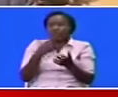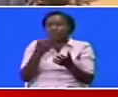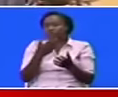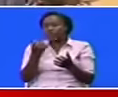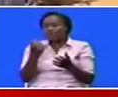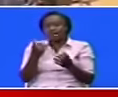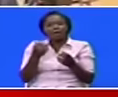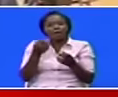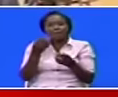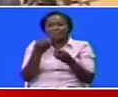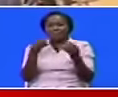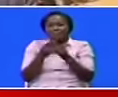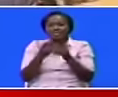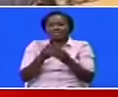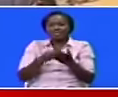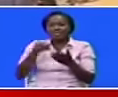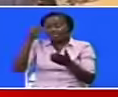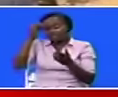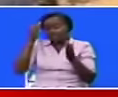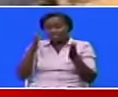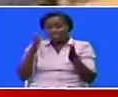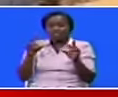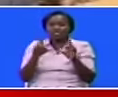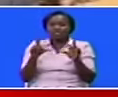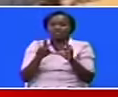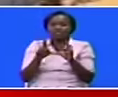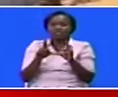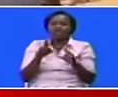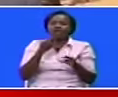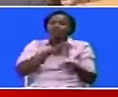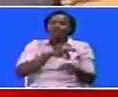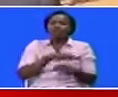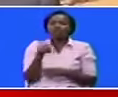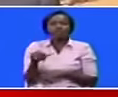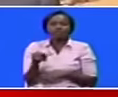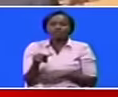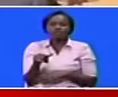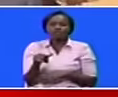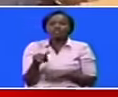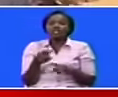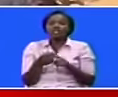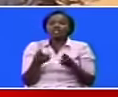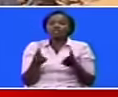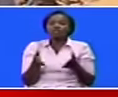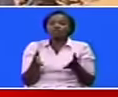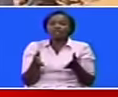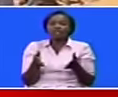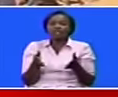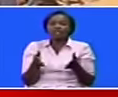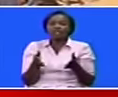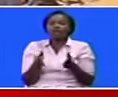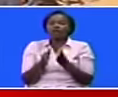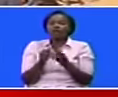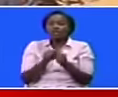some students who will get some certificates that they do not merit. From here, the president is expected to tour a pan